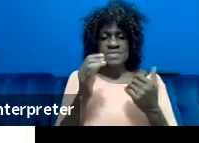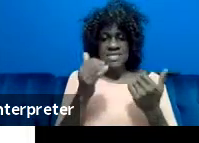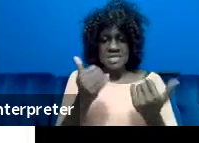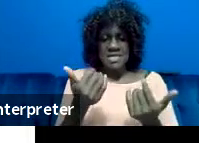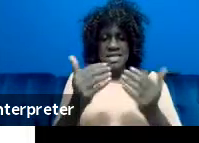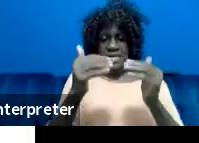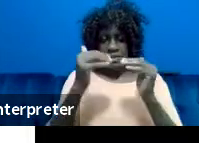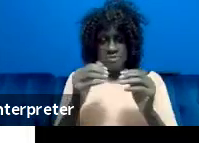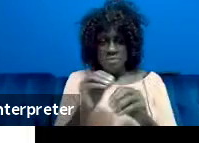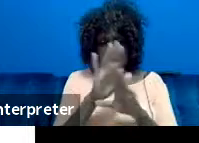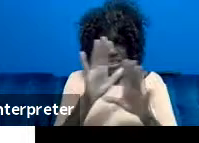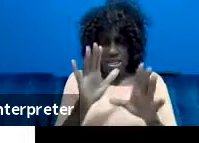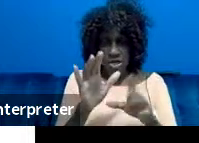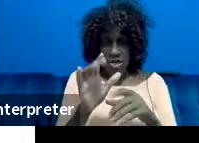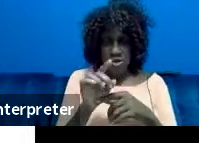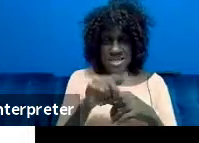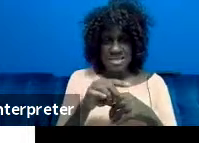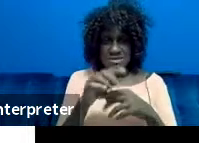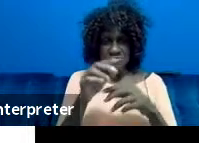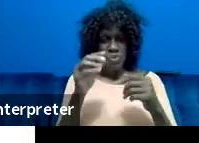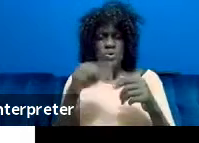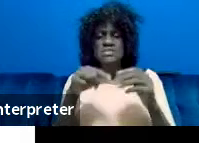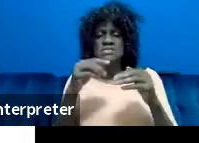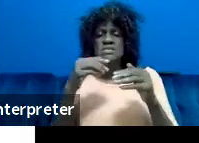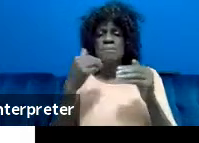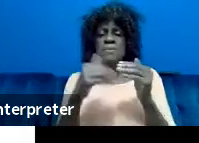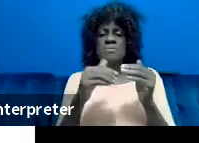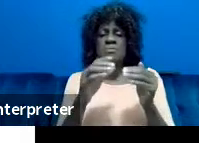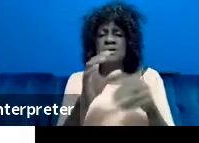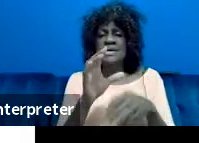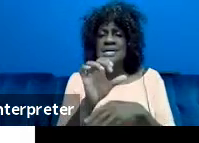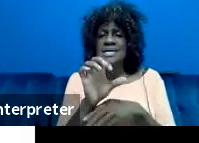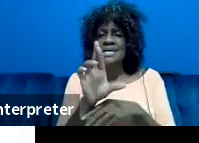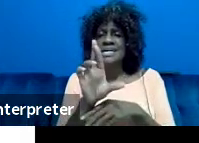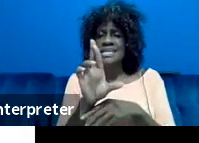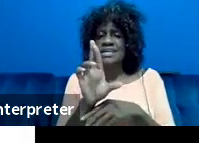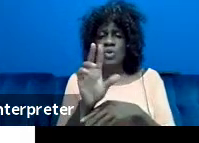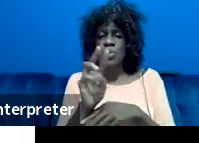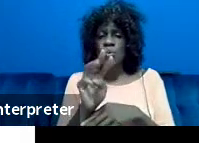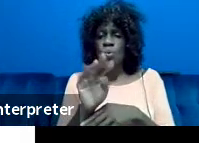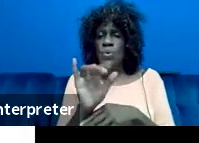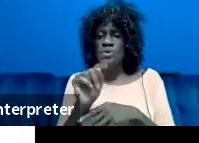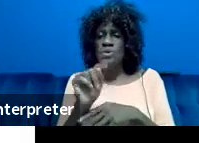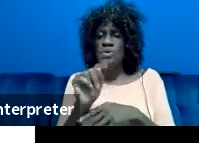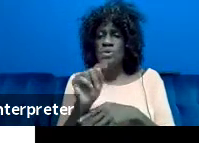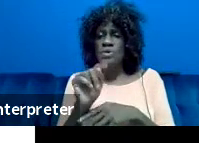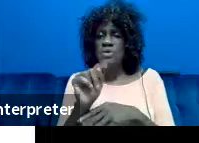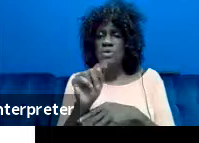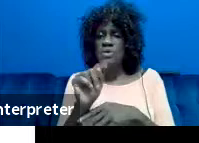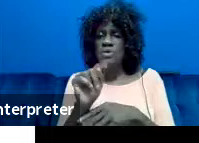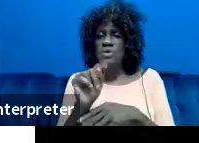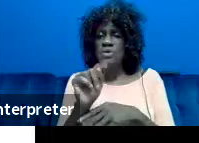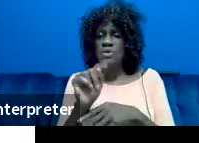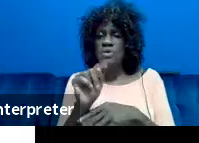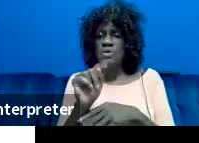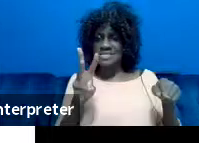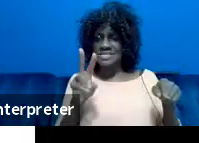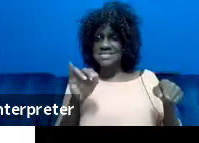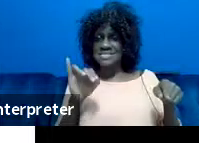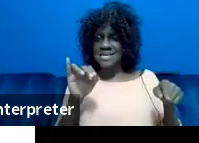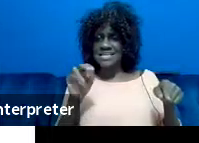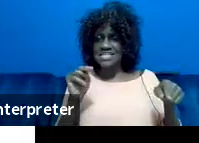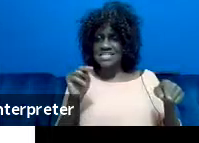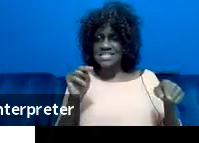width. In the built environment, what's the minimum clear width of an accessible route? 36 inches. In a play area, we bring it